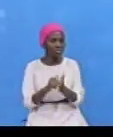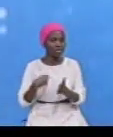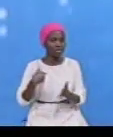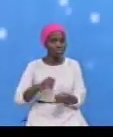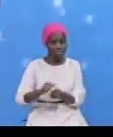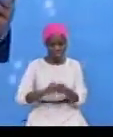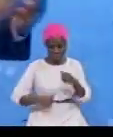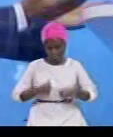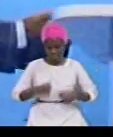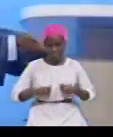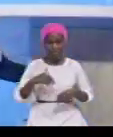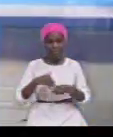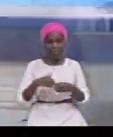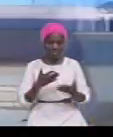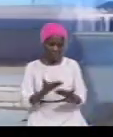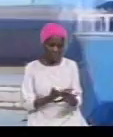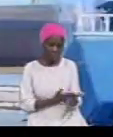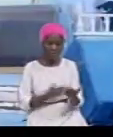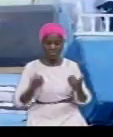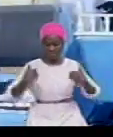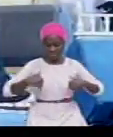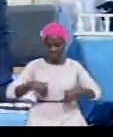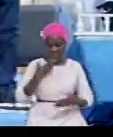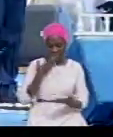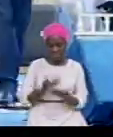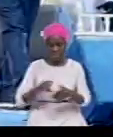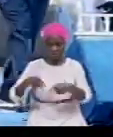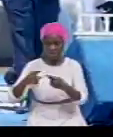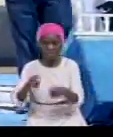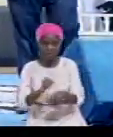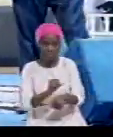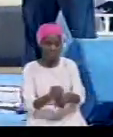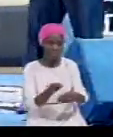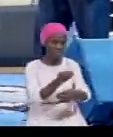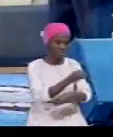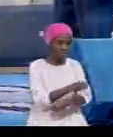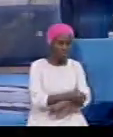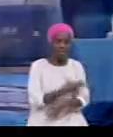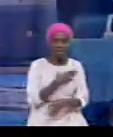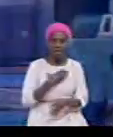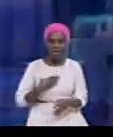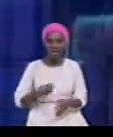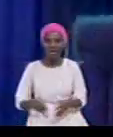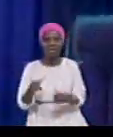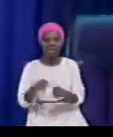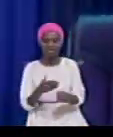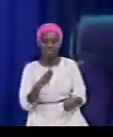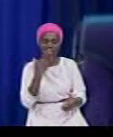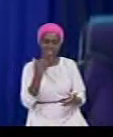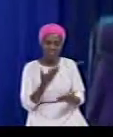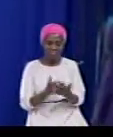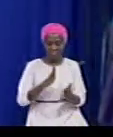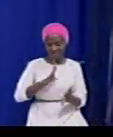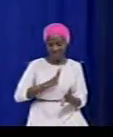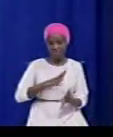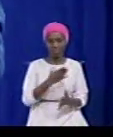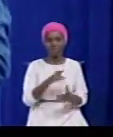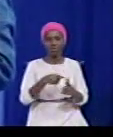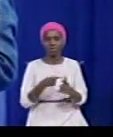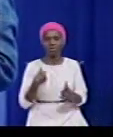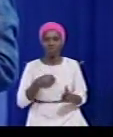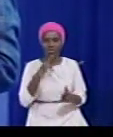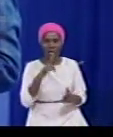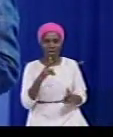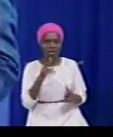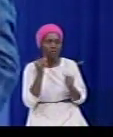dress well and we go to the office and the office is air conditioned. Everything is nice. We're surprised. We didn't